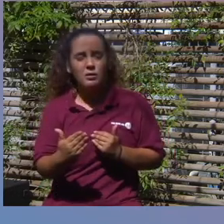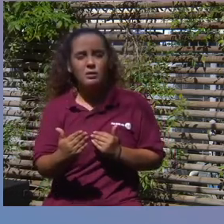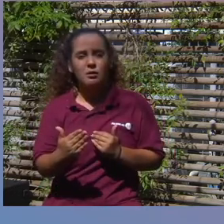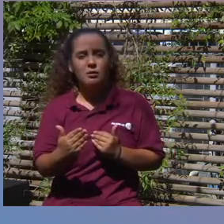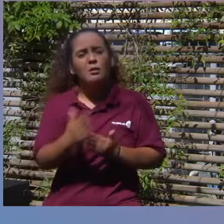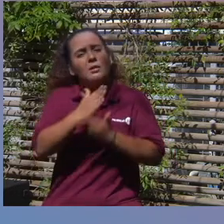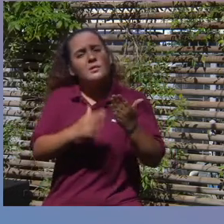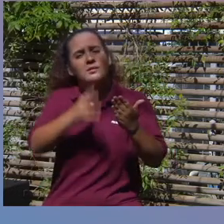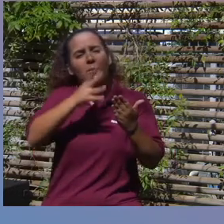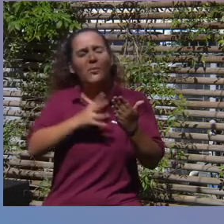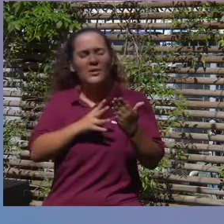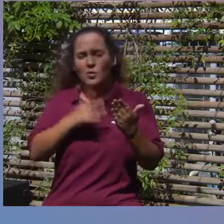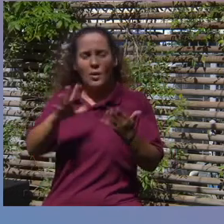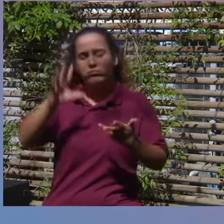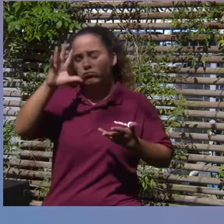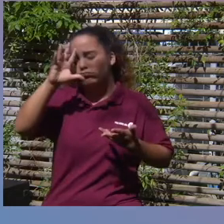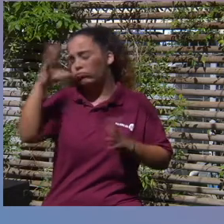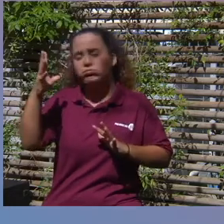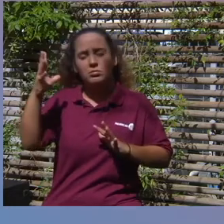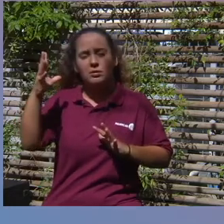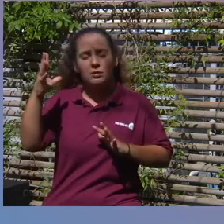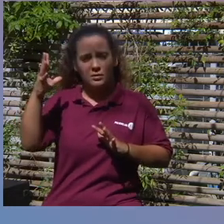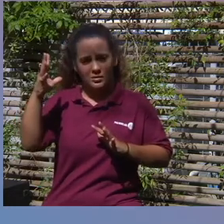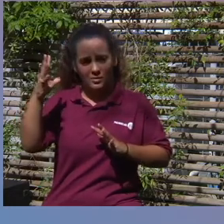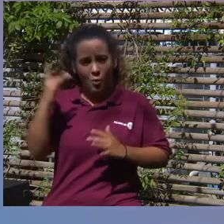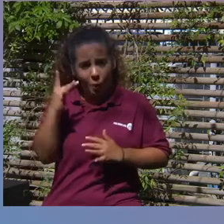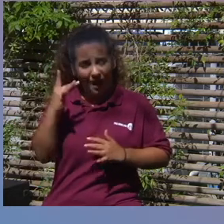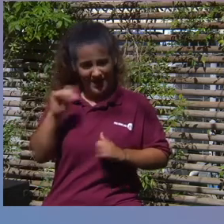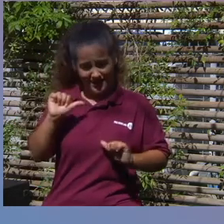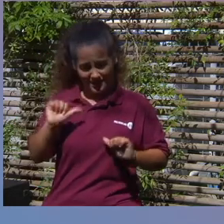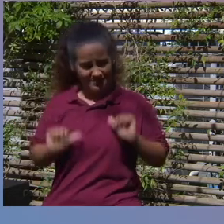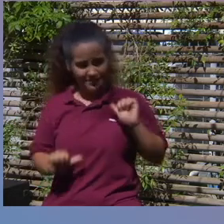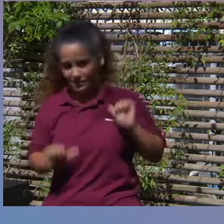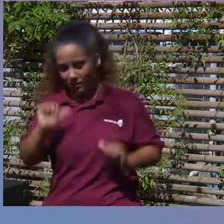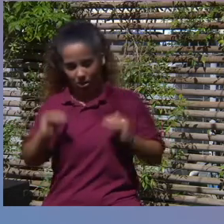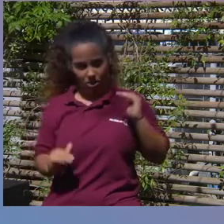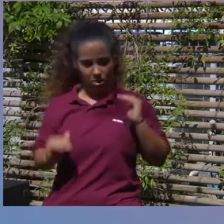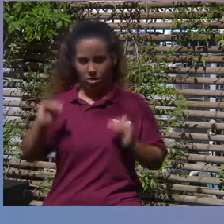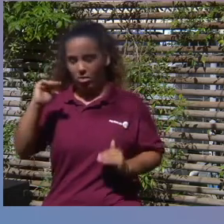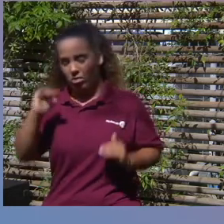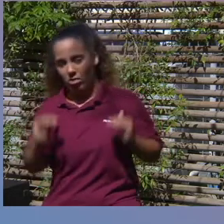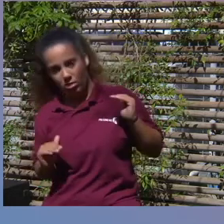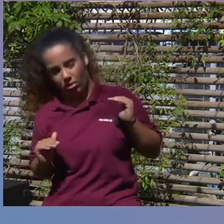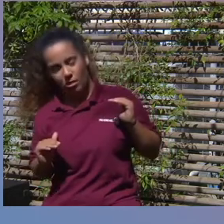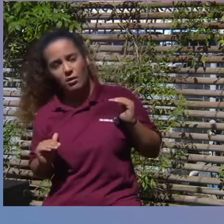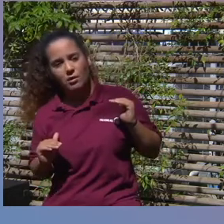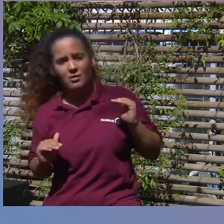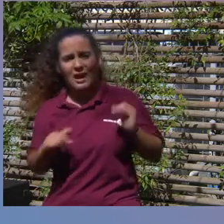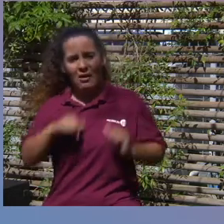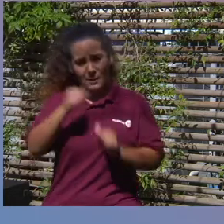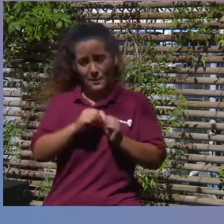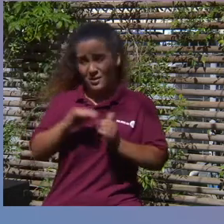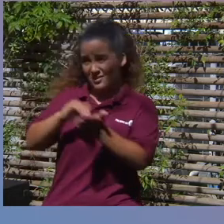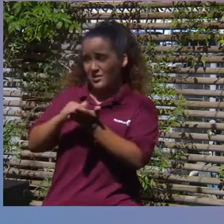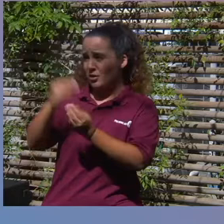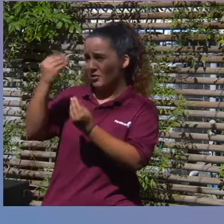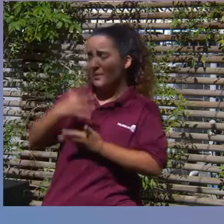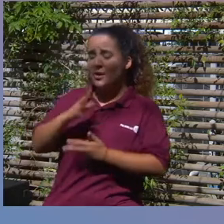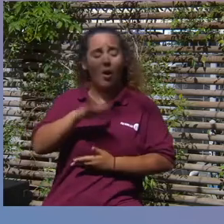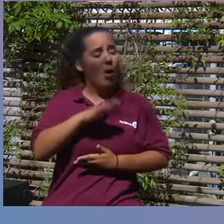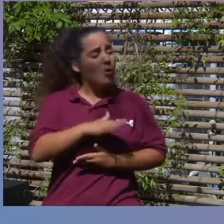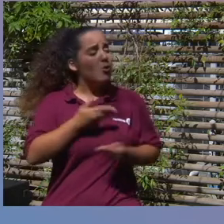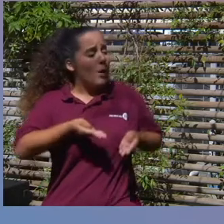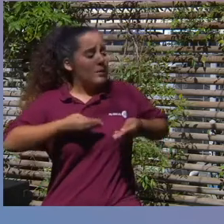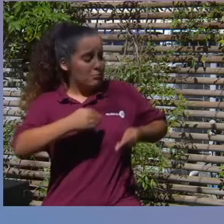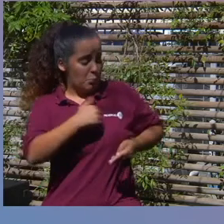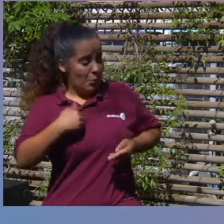just lose it because they were so imbalanced. Yes. Mm-hmm. You know, I remember my doctor telling me to breastfeed as long as